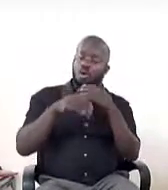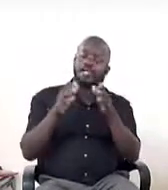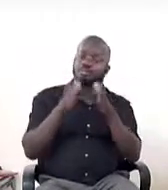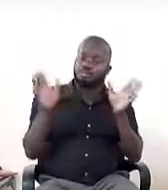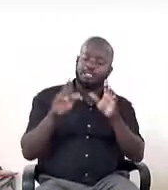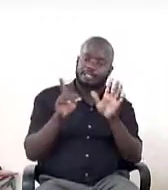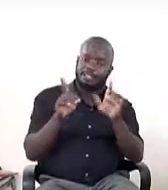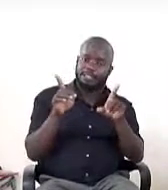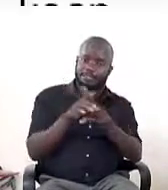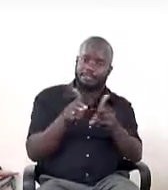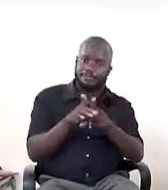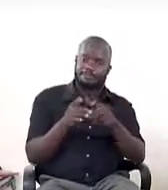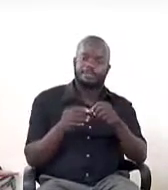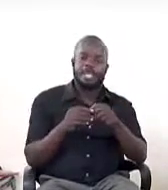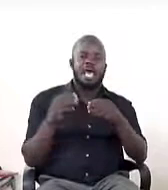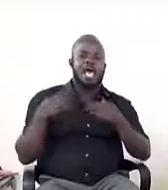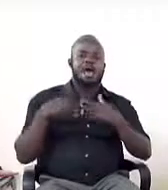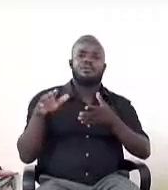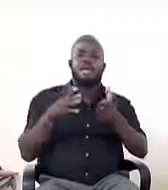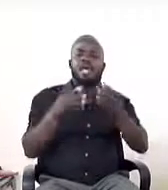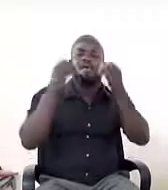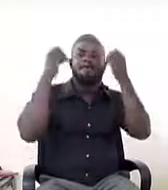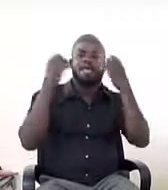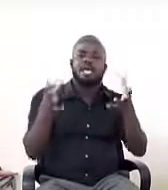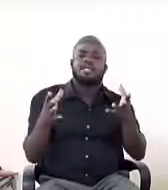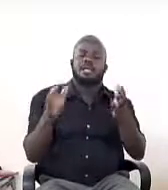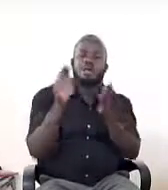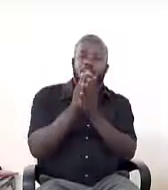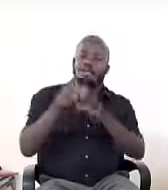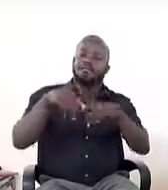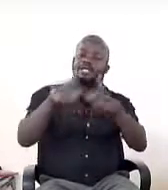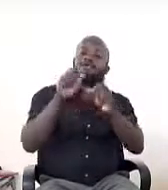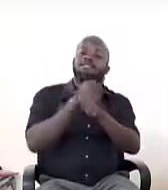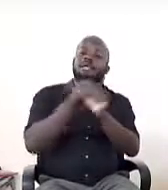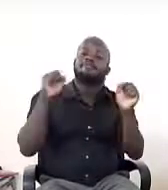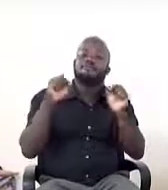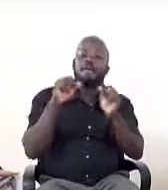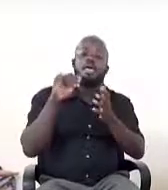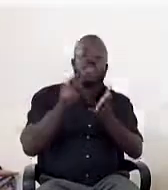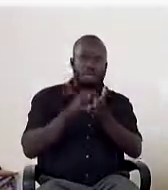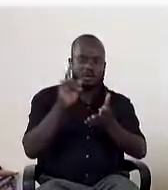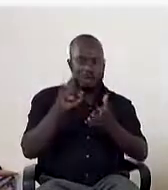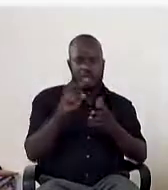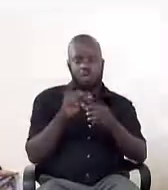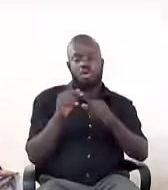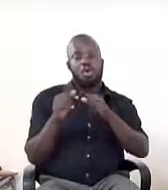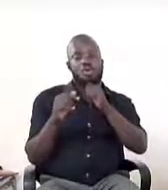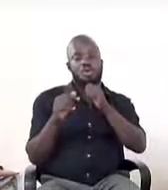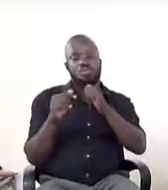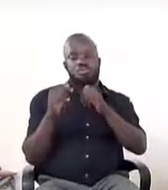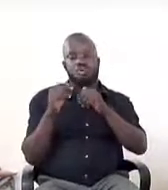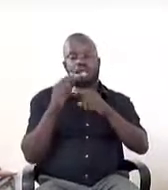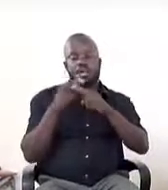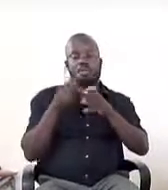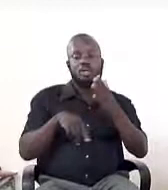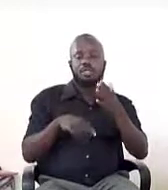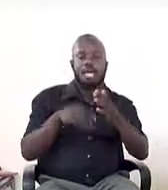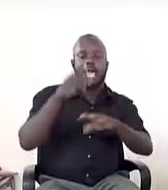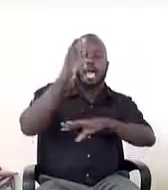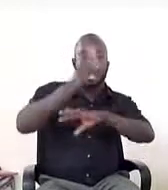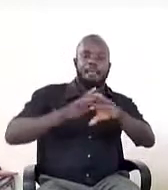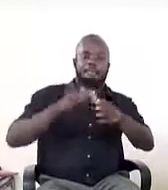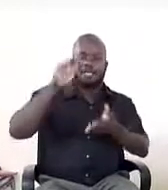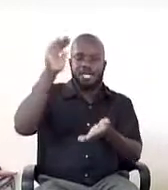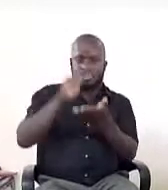exposures are the same. And there are many different ways to keep yourself safer. and this is known as harm